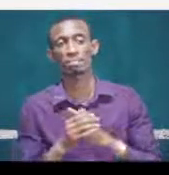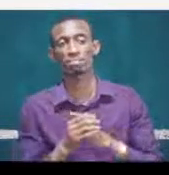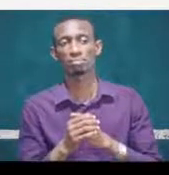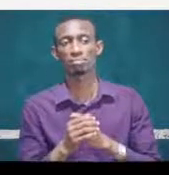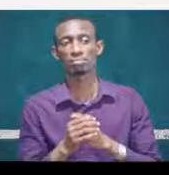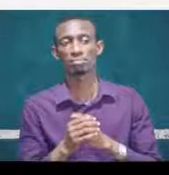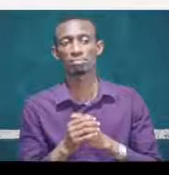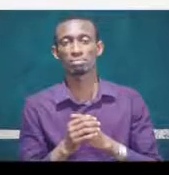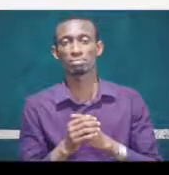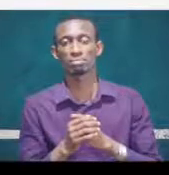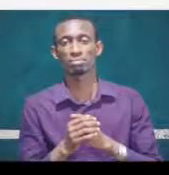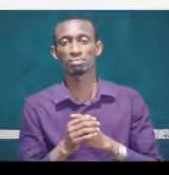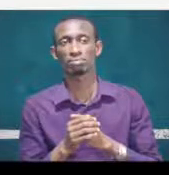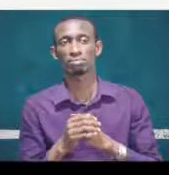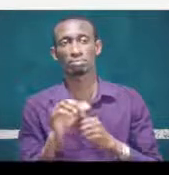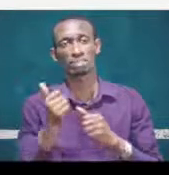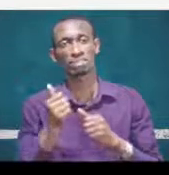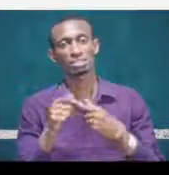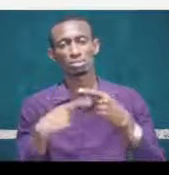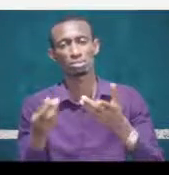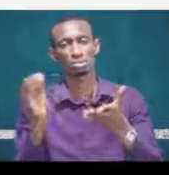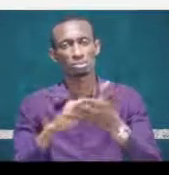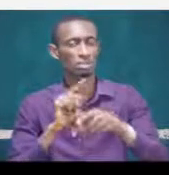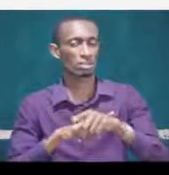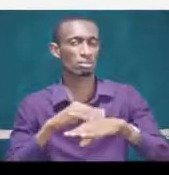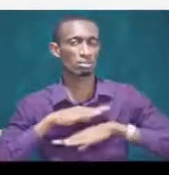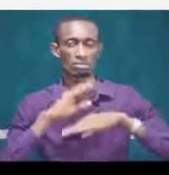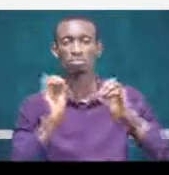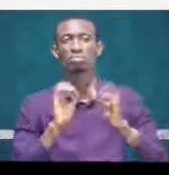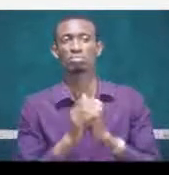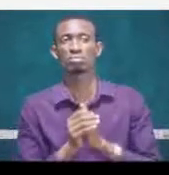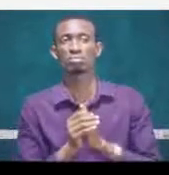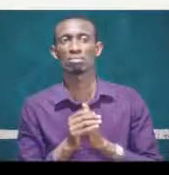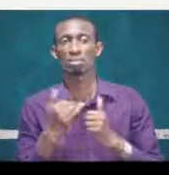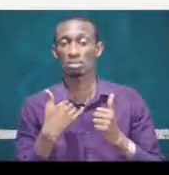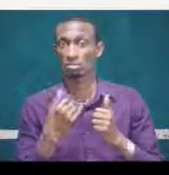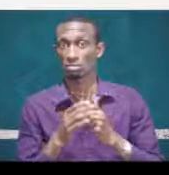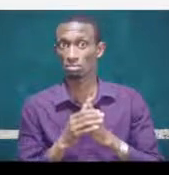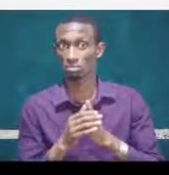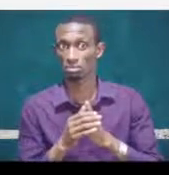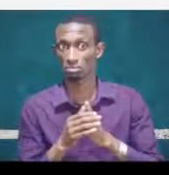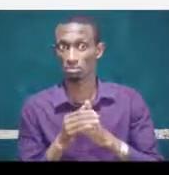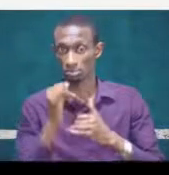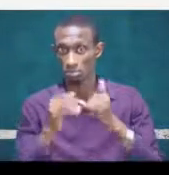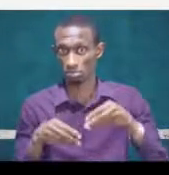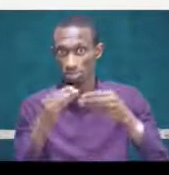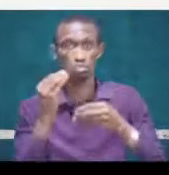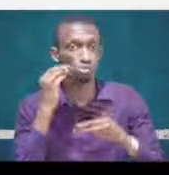Just seconds ago, we talked about that, so I don't have time to repeat that. And as we wrap this up with your